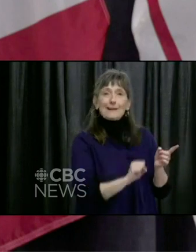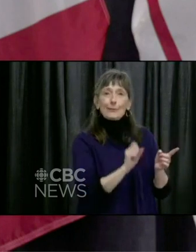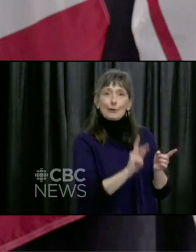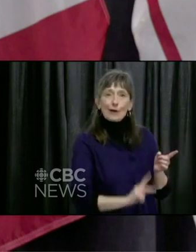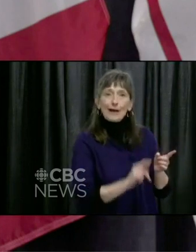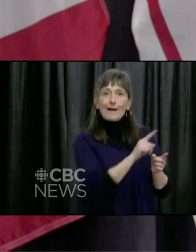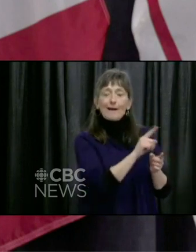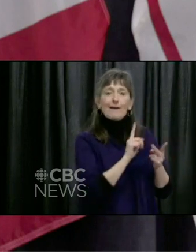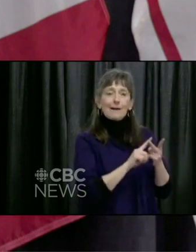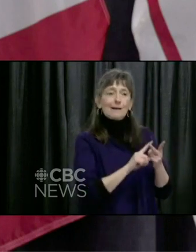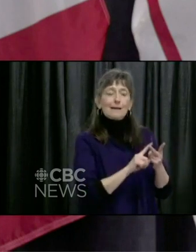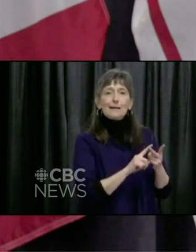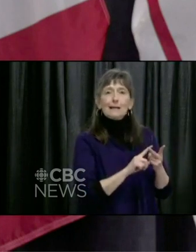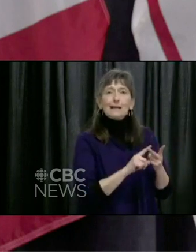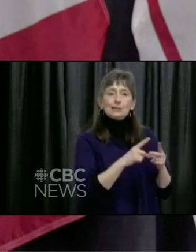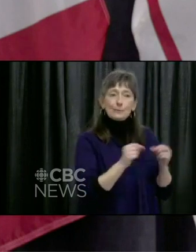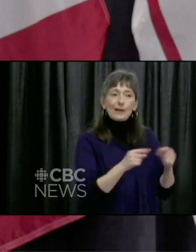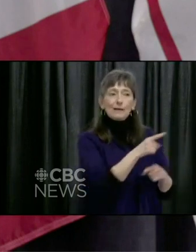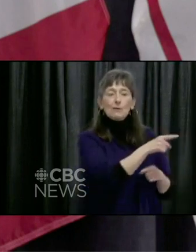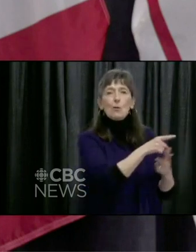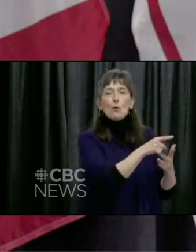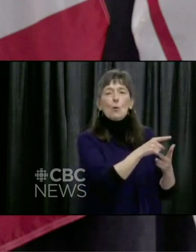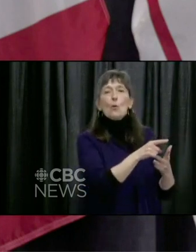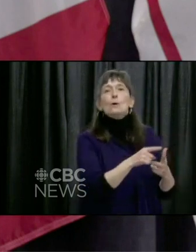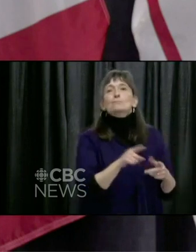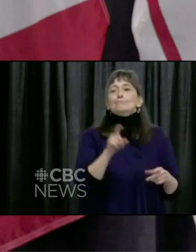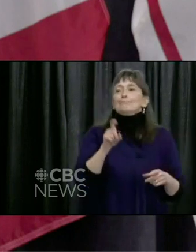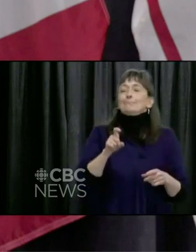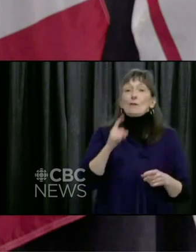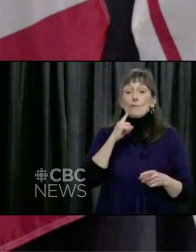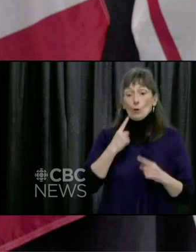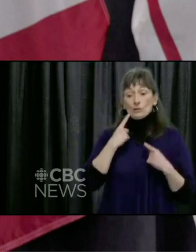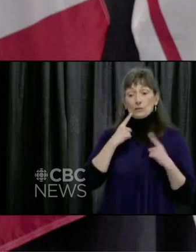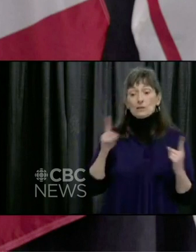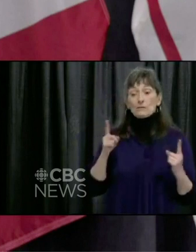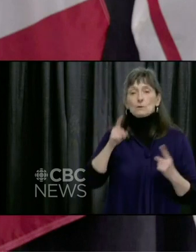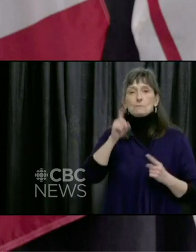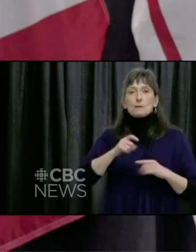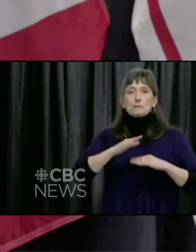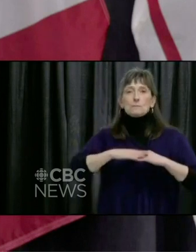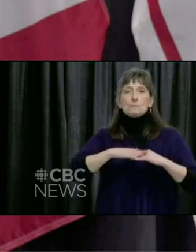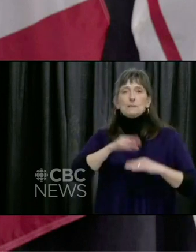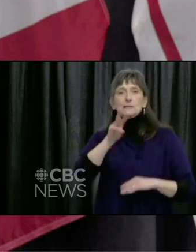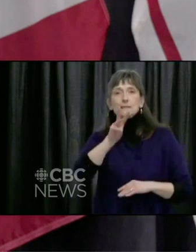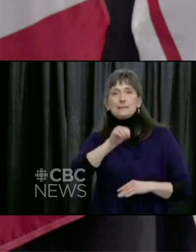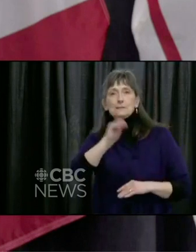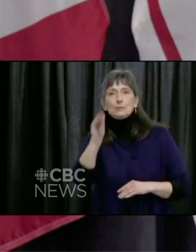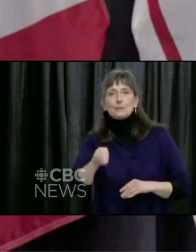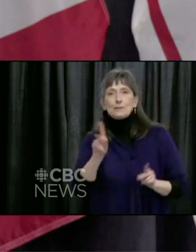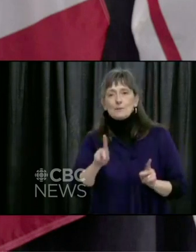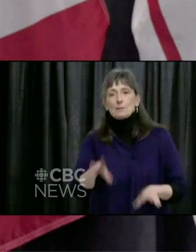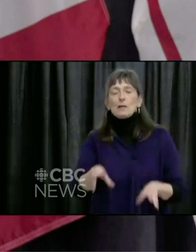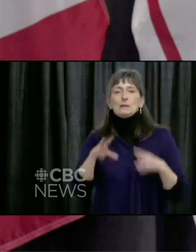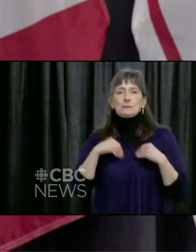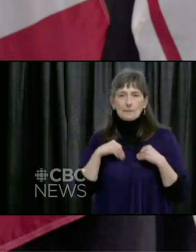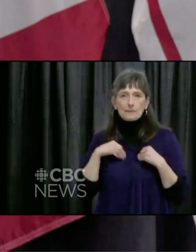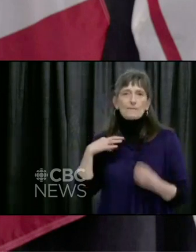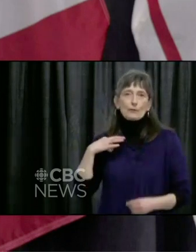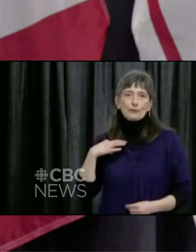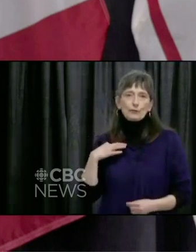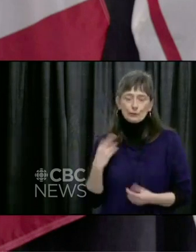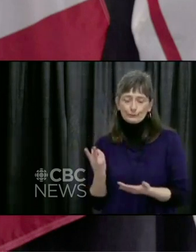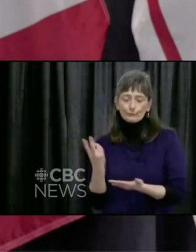at least 60% of cell phones in the province for it to have its advantages. It's